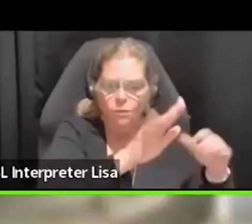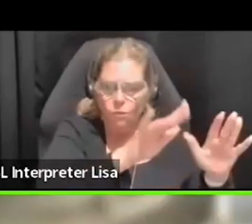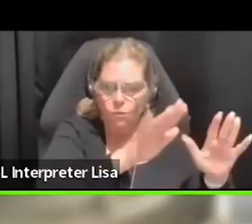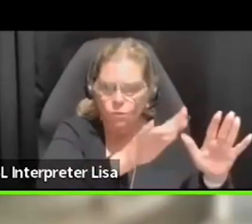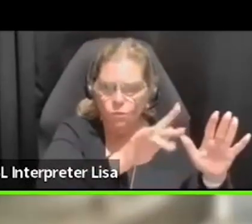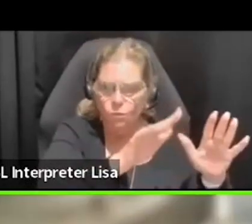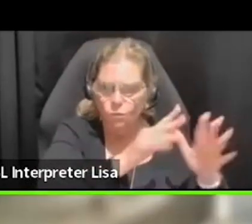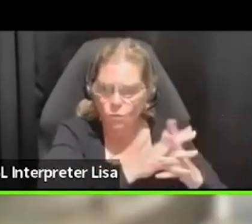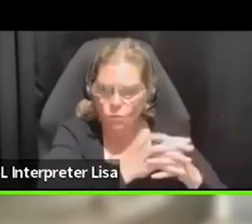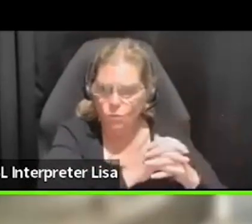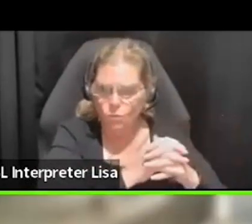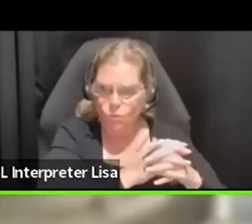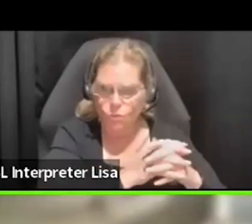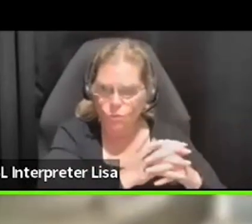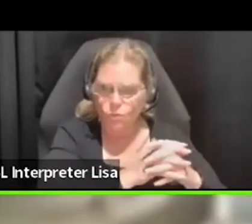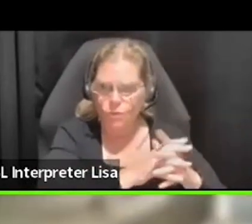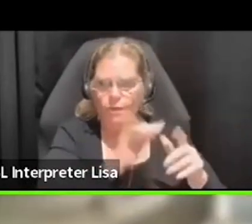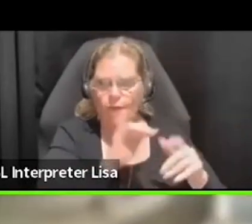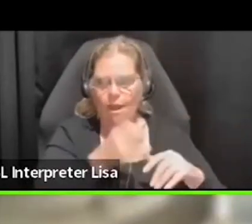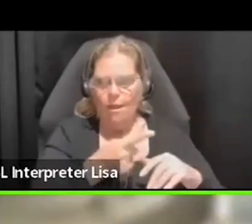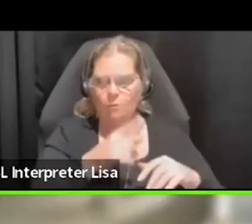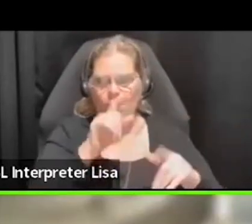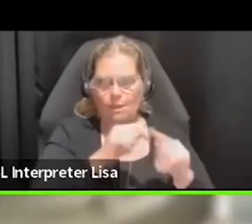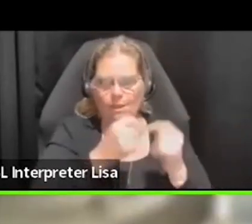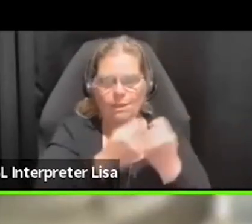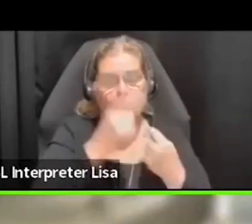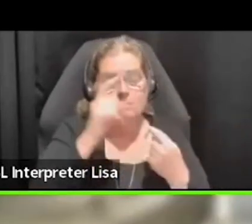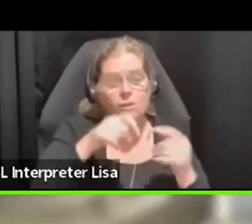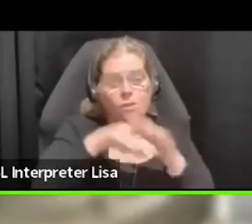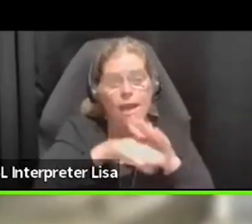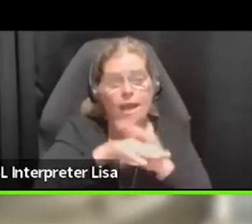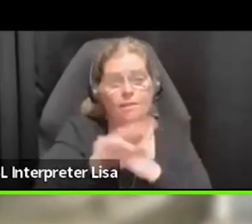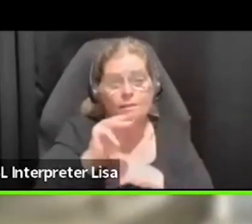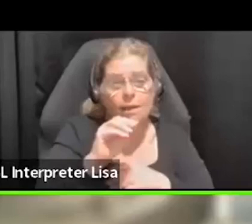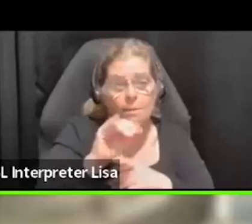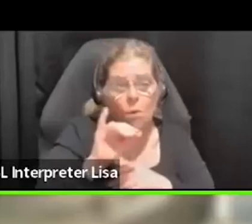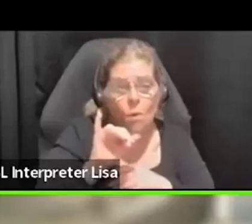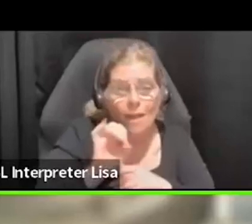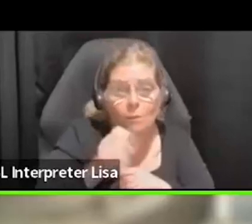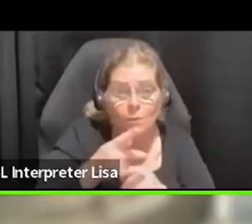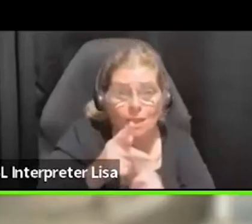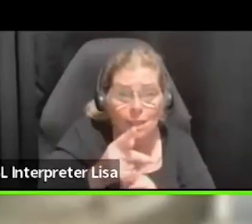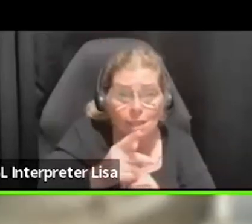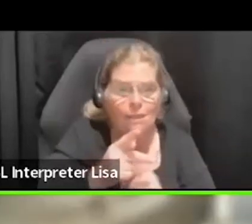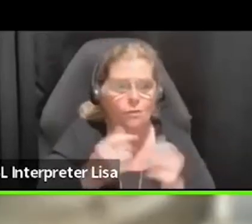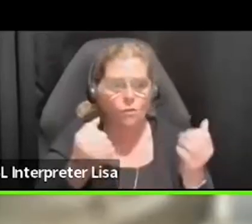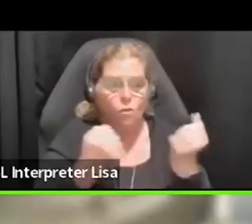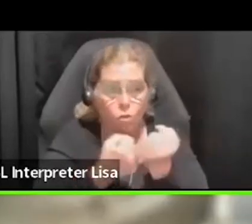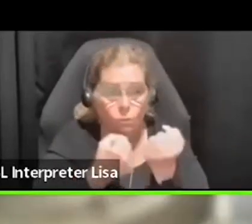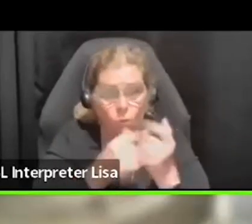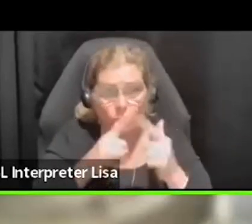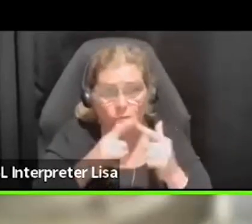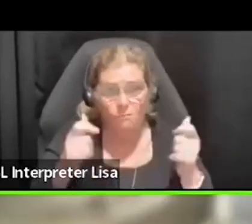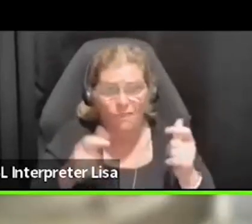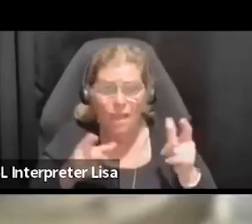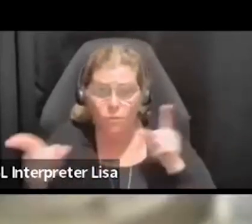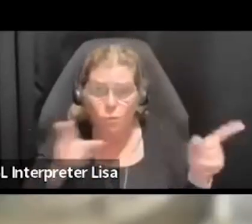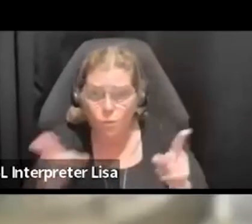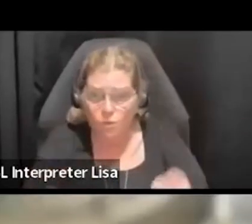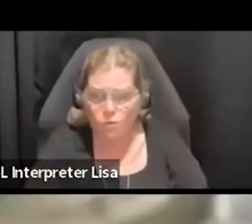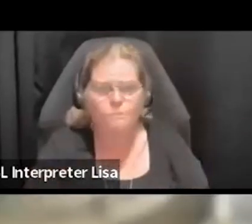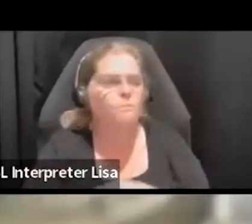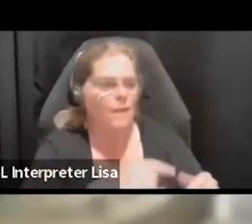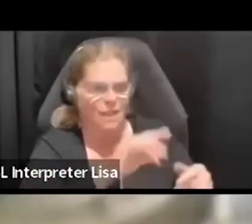tools that the IEP team needs to access MOIEP and supports and of the like? Which one are we talking about? The